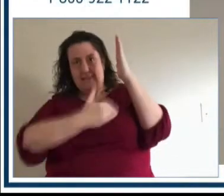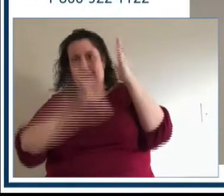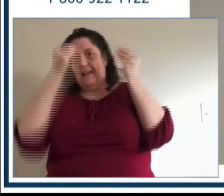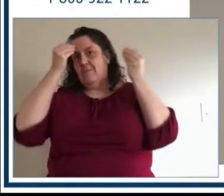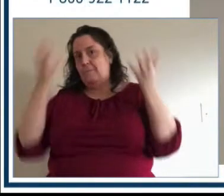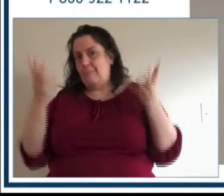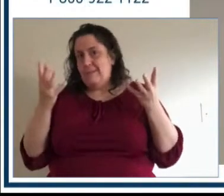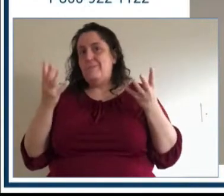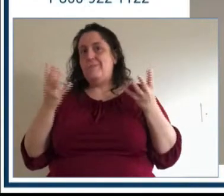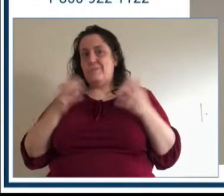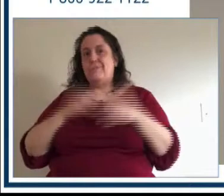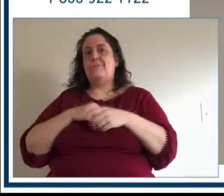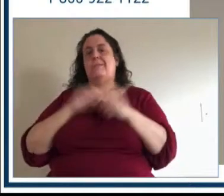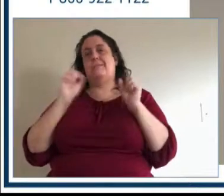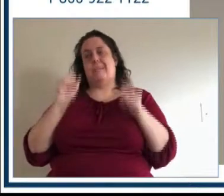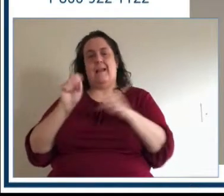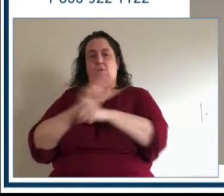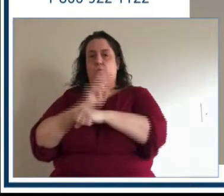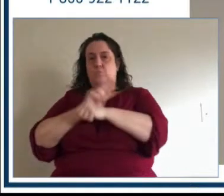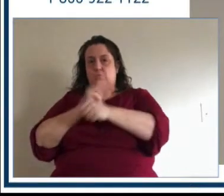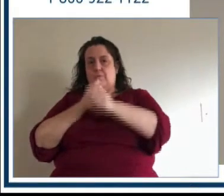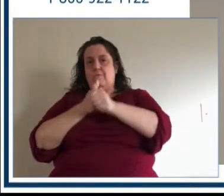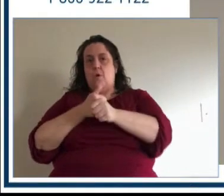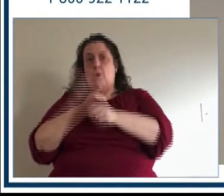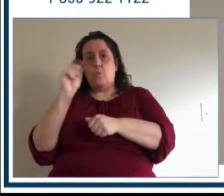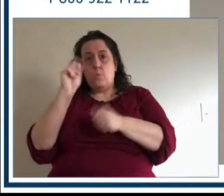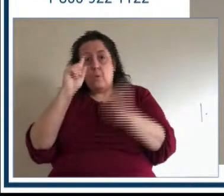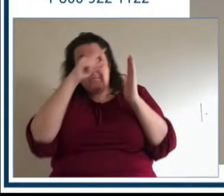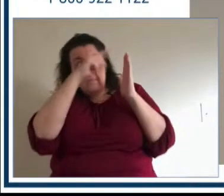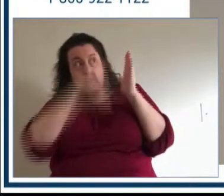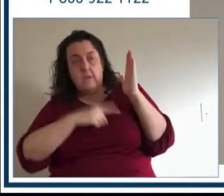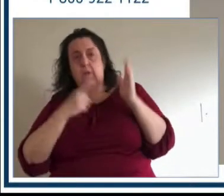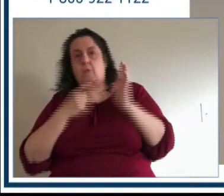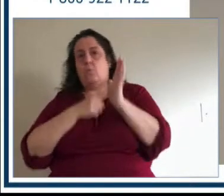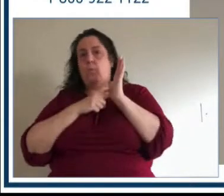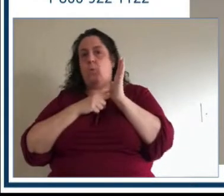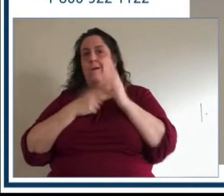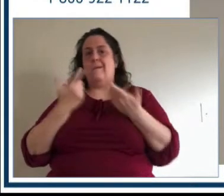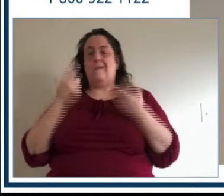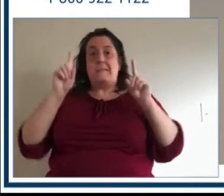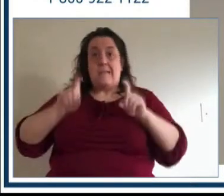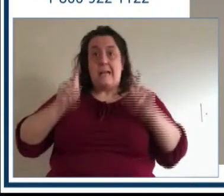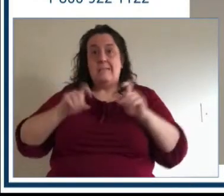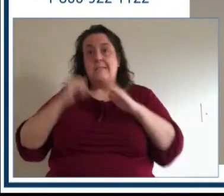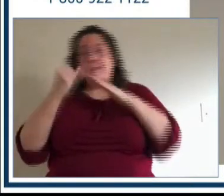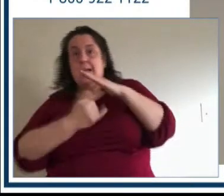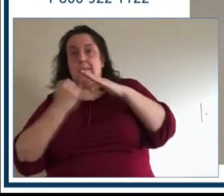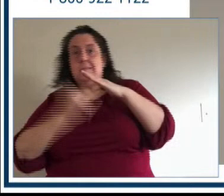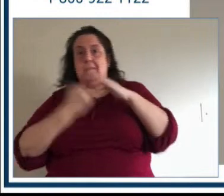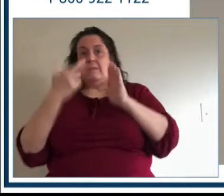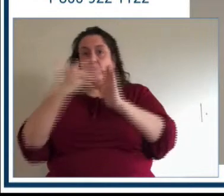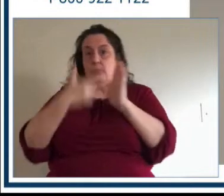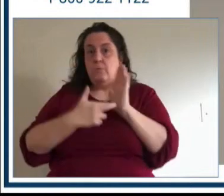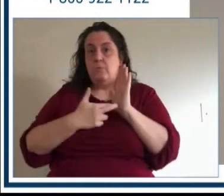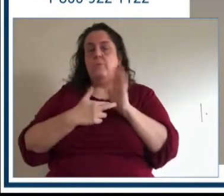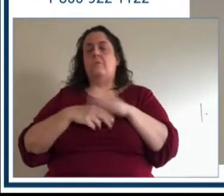people can use to follow what's required for them in terms of testing and isolation, and also how they then go